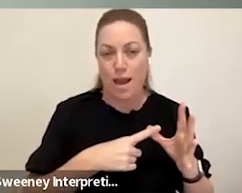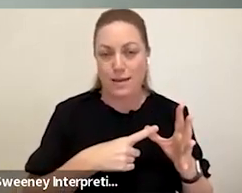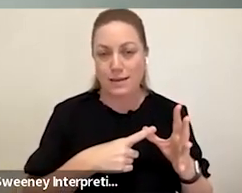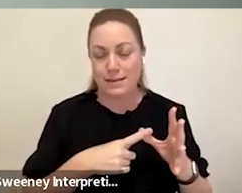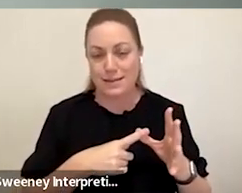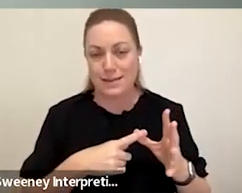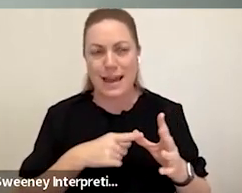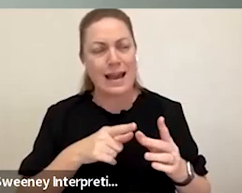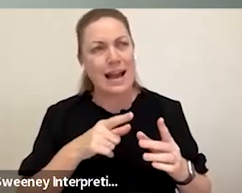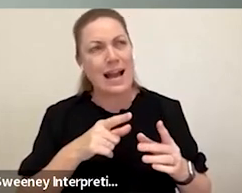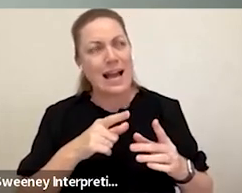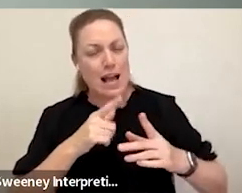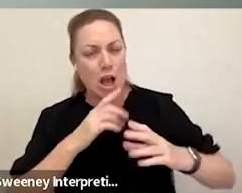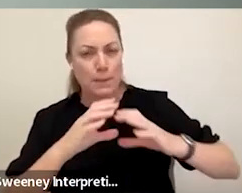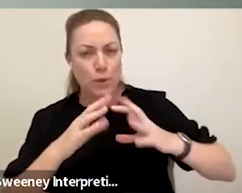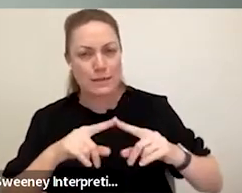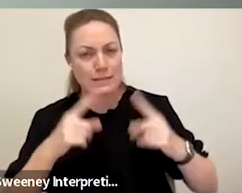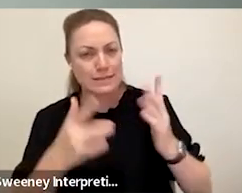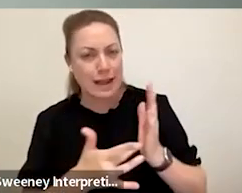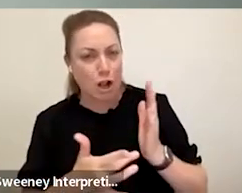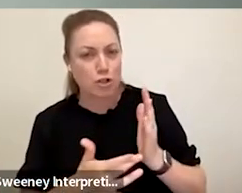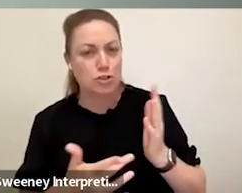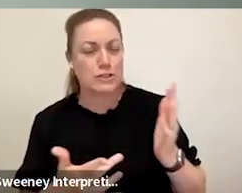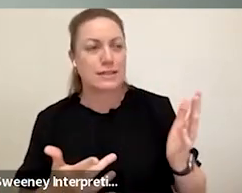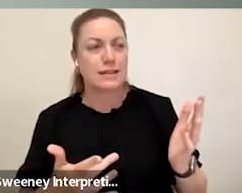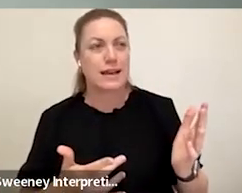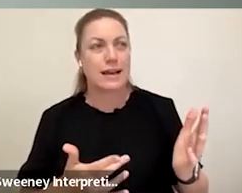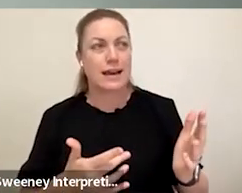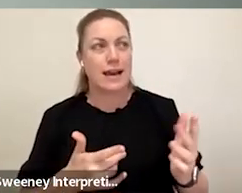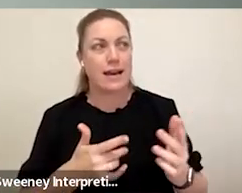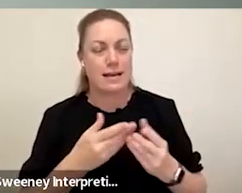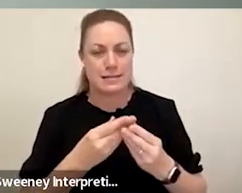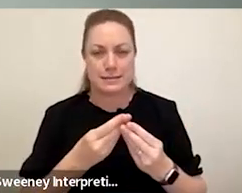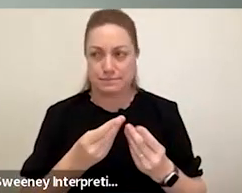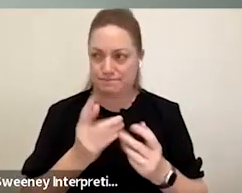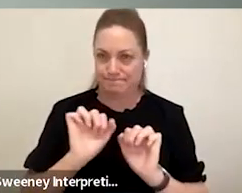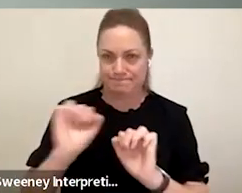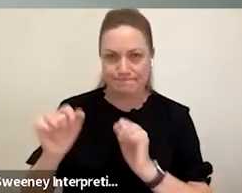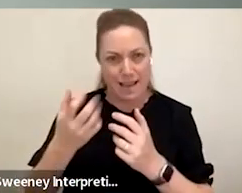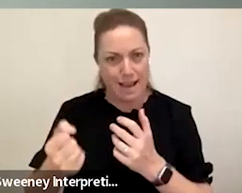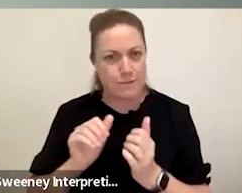people who communicate using different technologies and some of the challenges with the